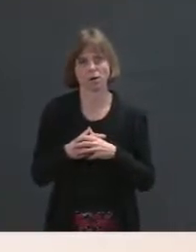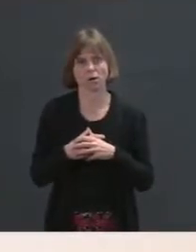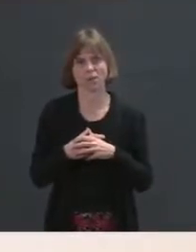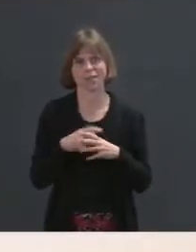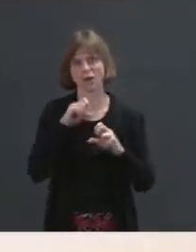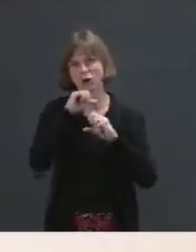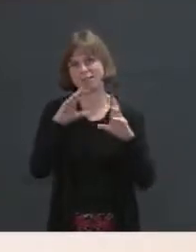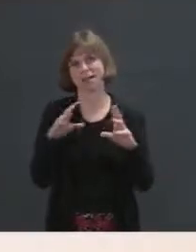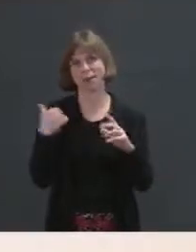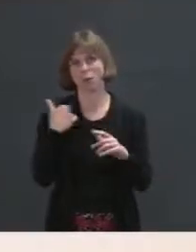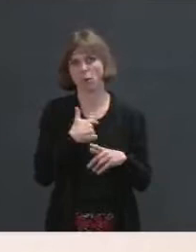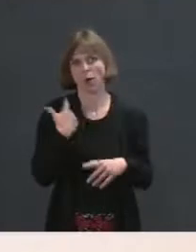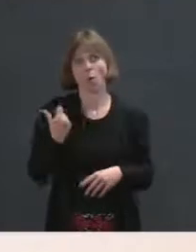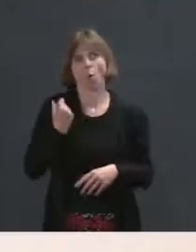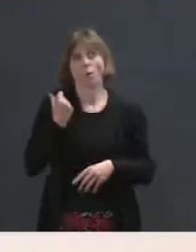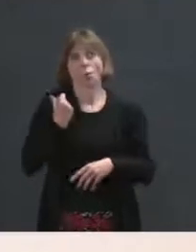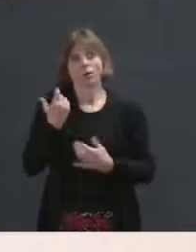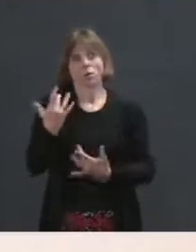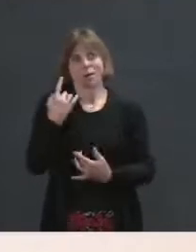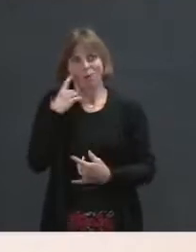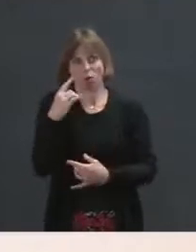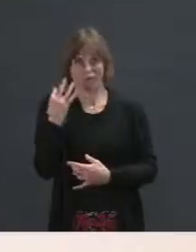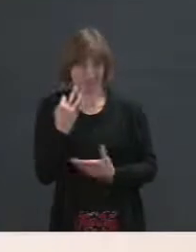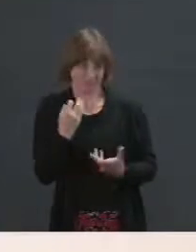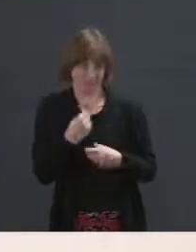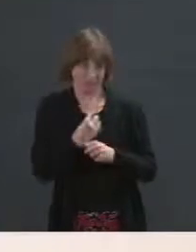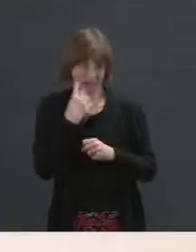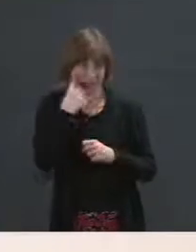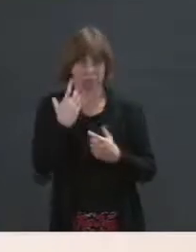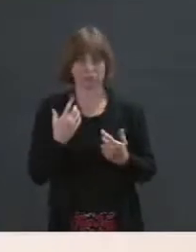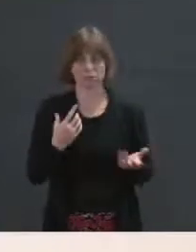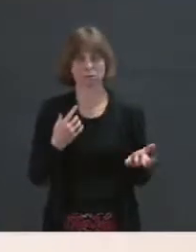should say, for Friday. If that makes sense. Go ahead. Hi, Jen.